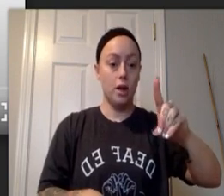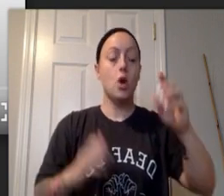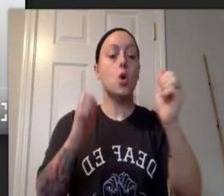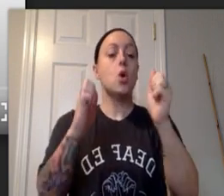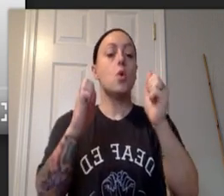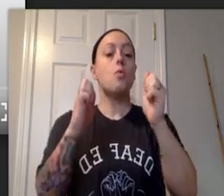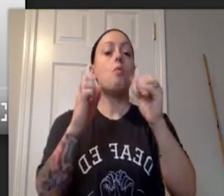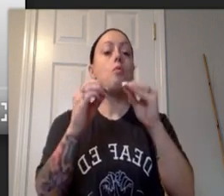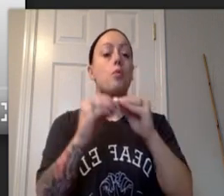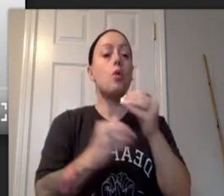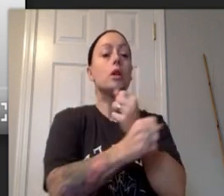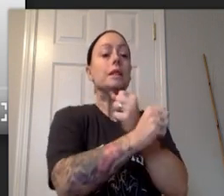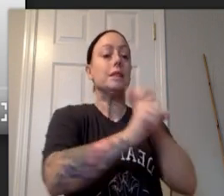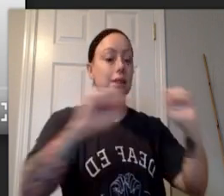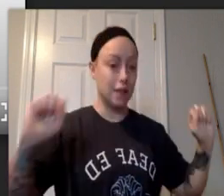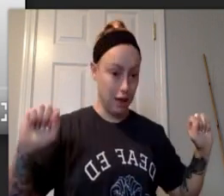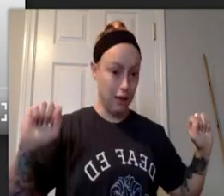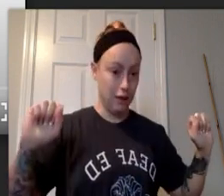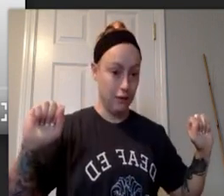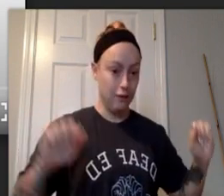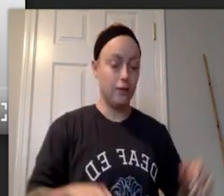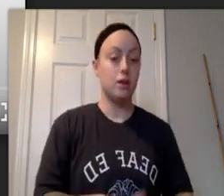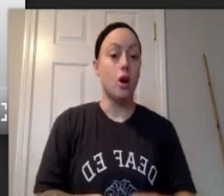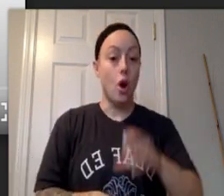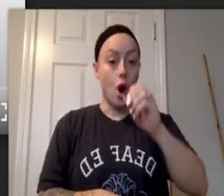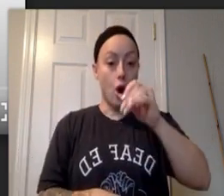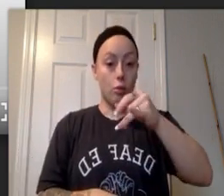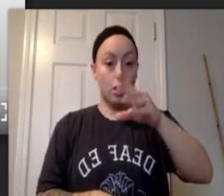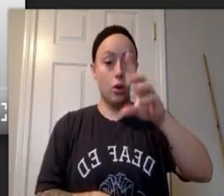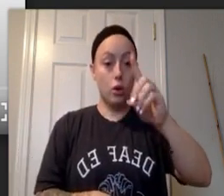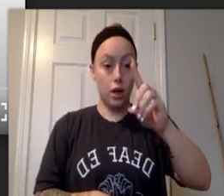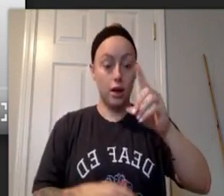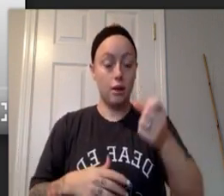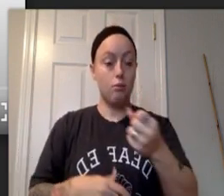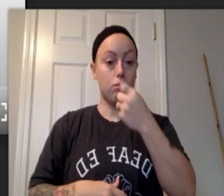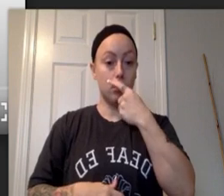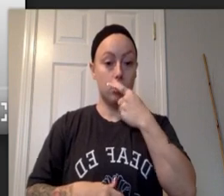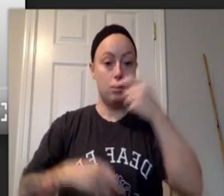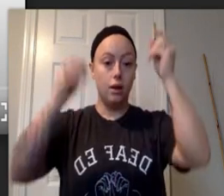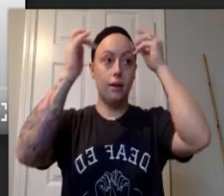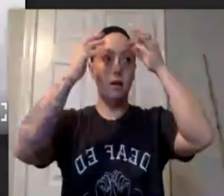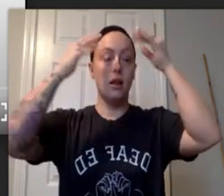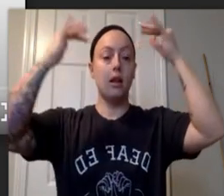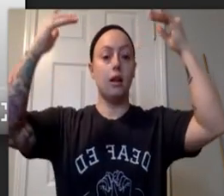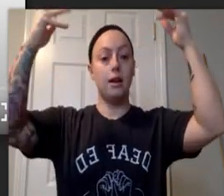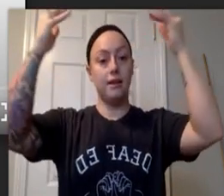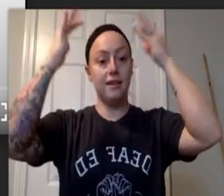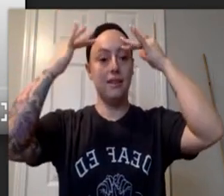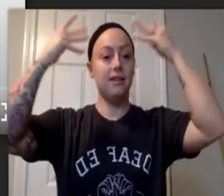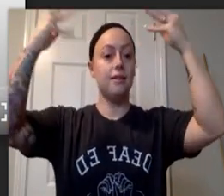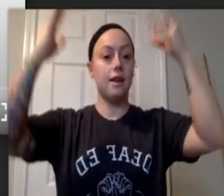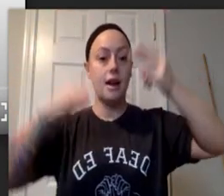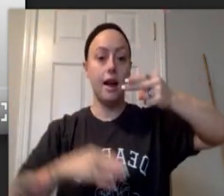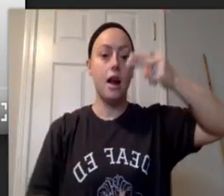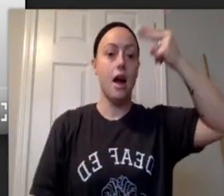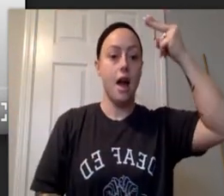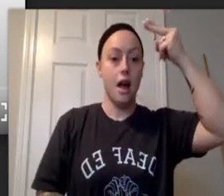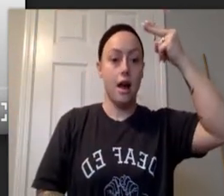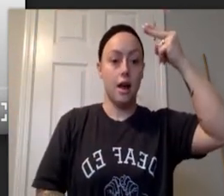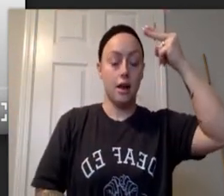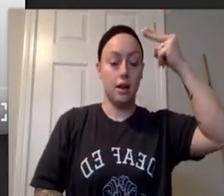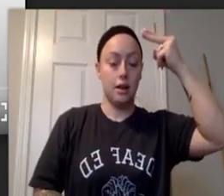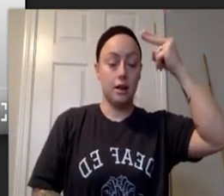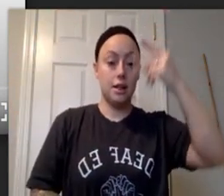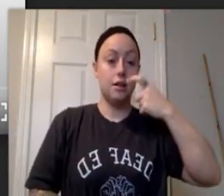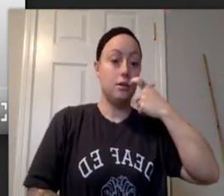pain, but they create this feeling of euphoria, and that feeling can be very addictive. And it's like you're no